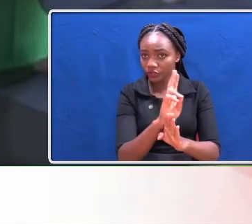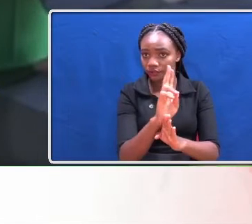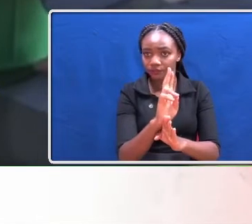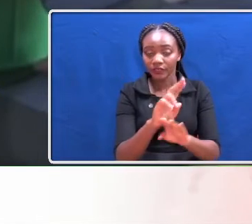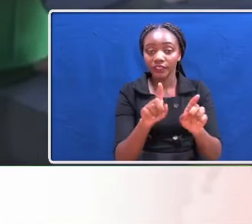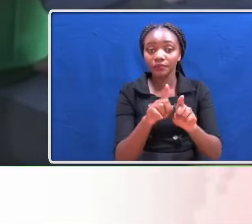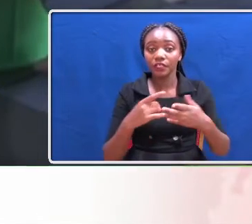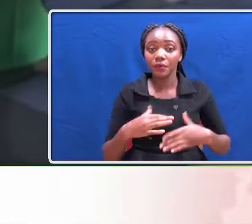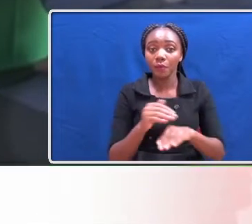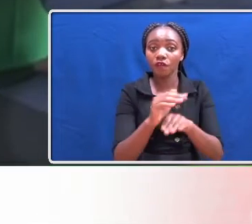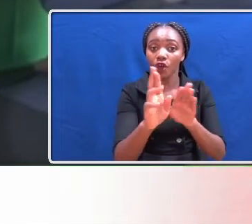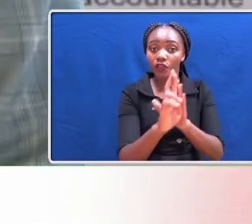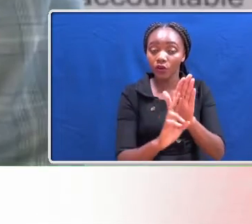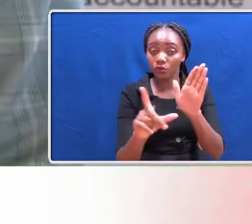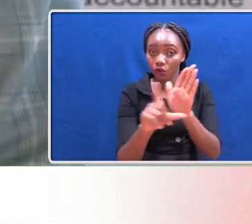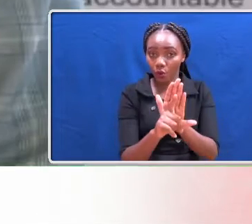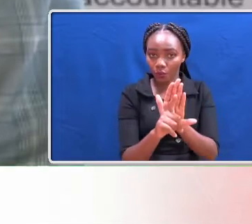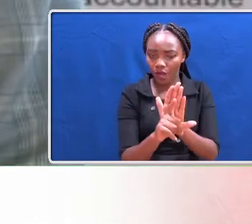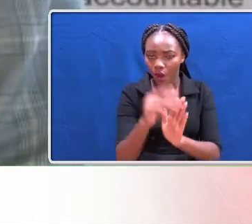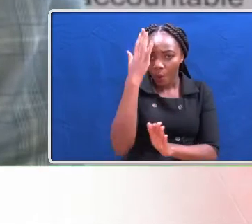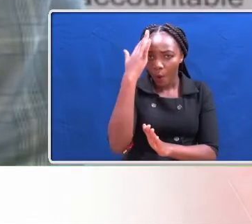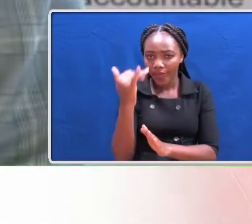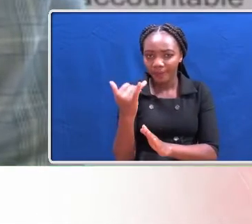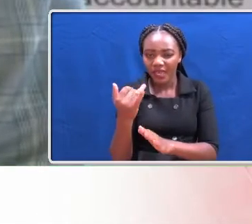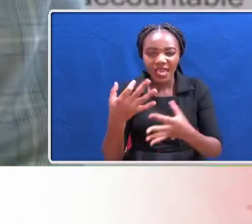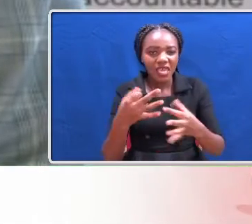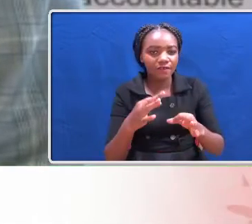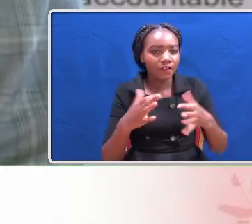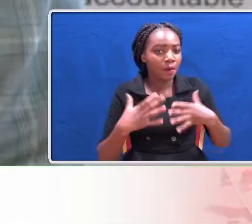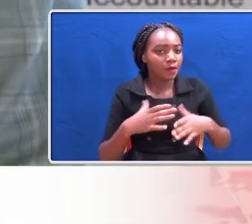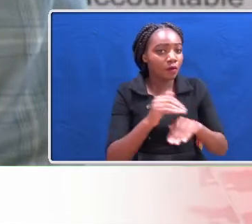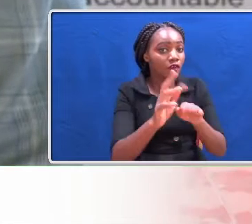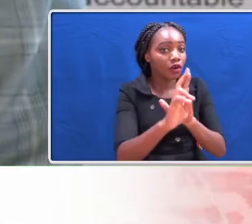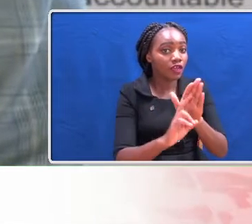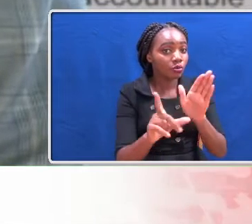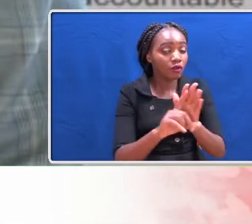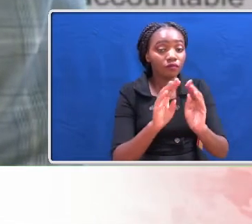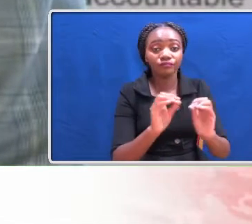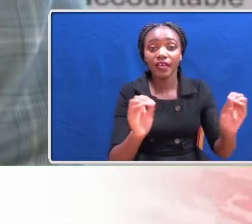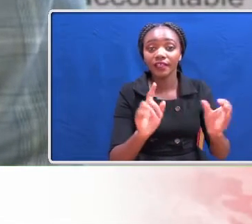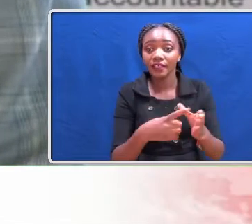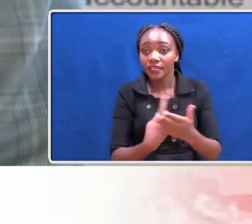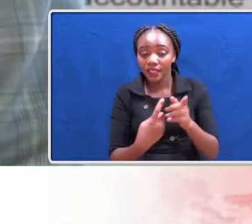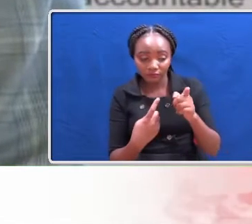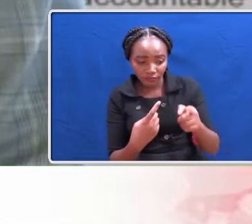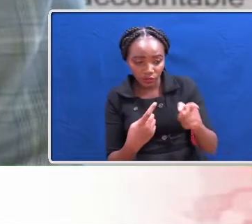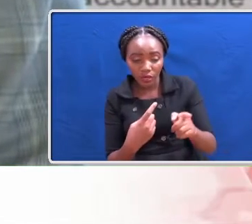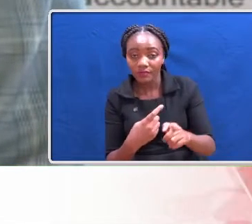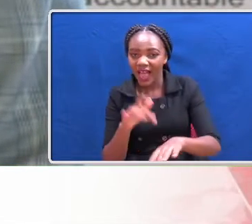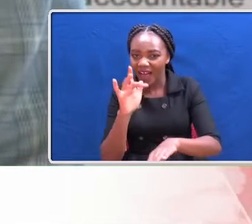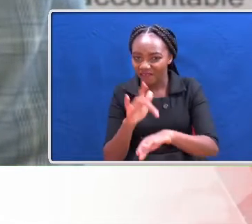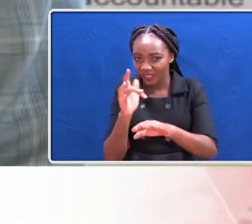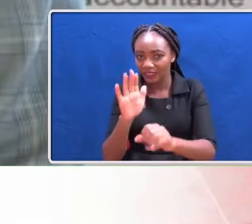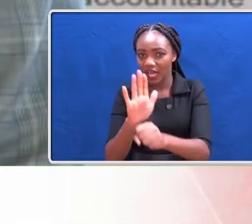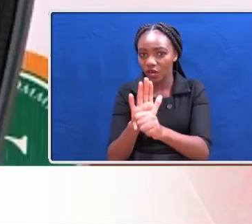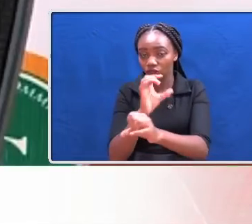abided by everybody, because failure to abide by the rule of law doesn't hurt just one institution, it